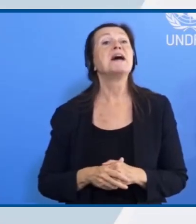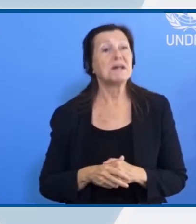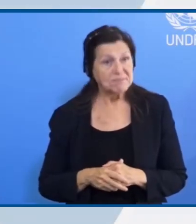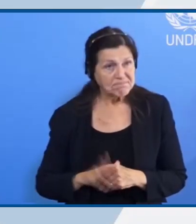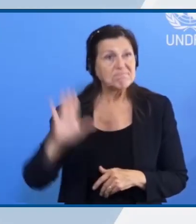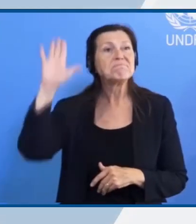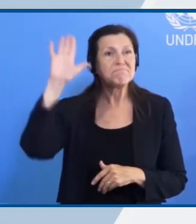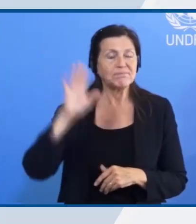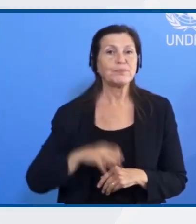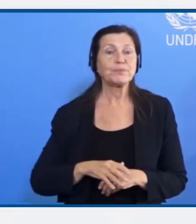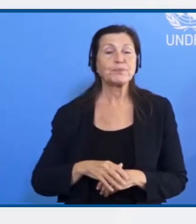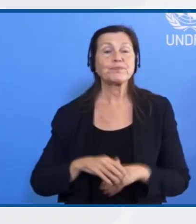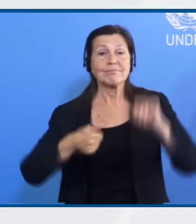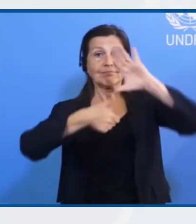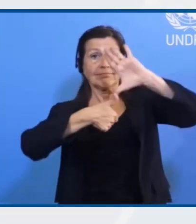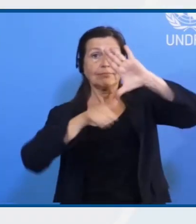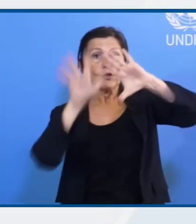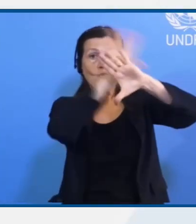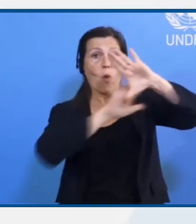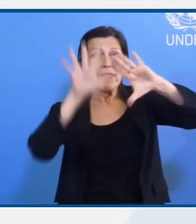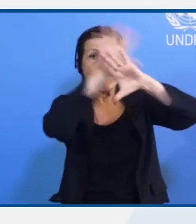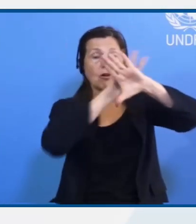Okay. North Americans, Europeans?